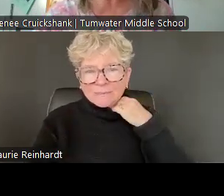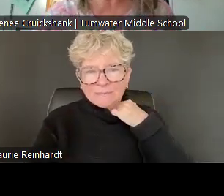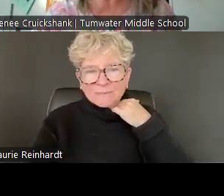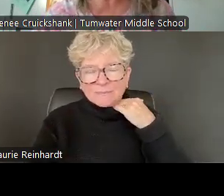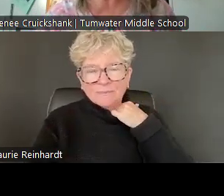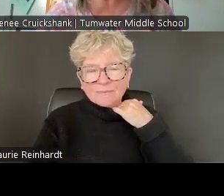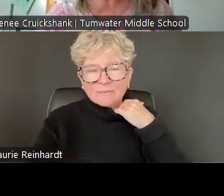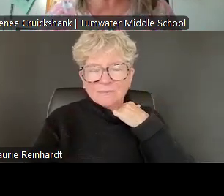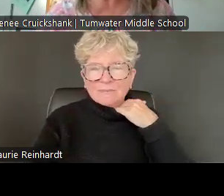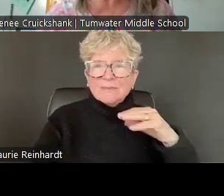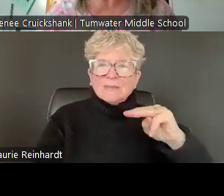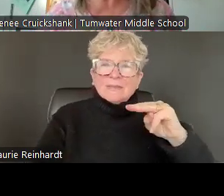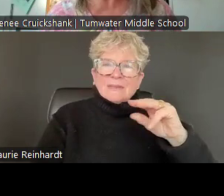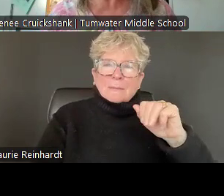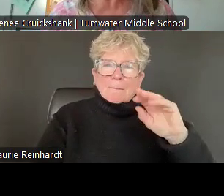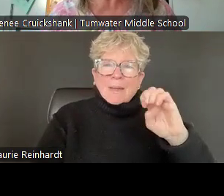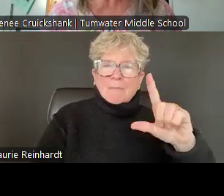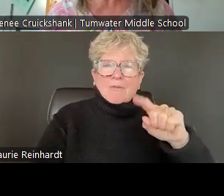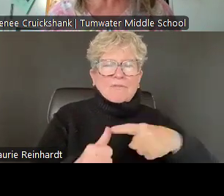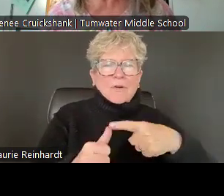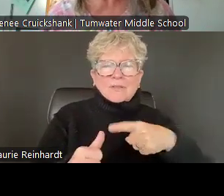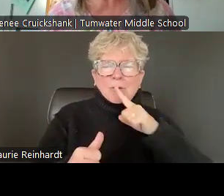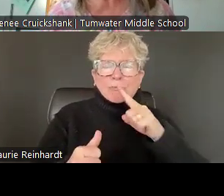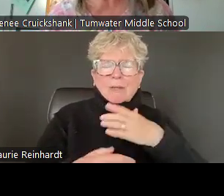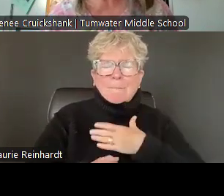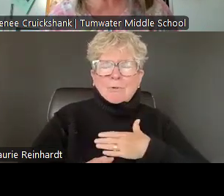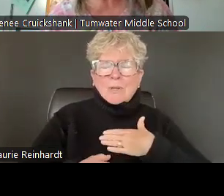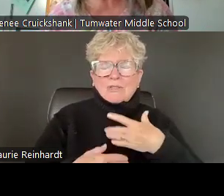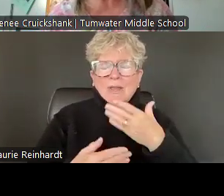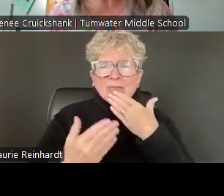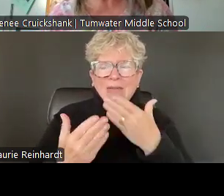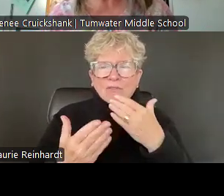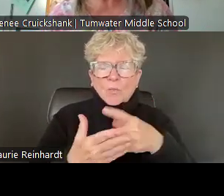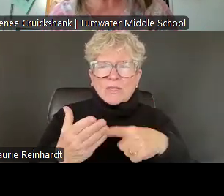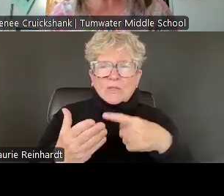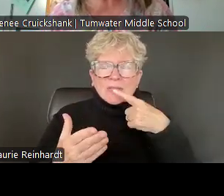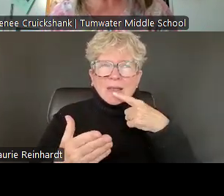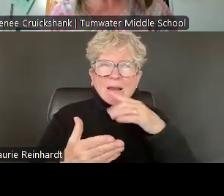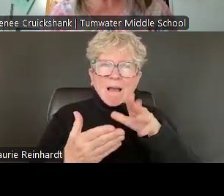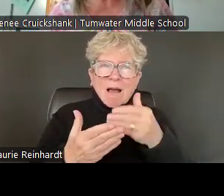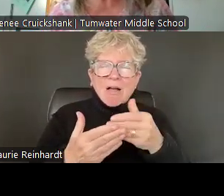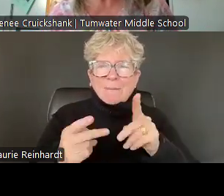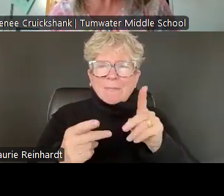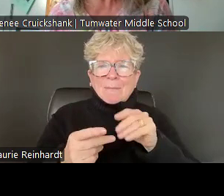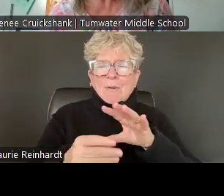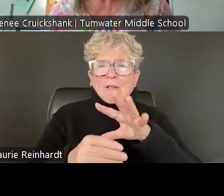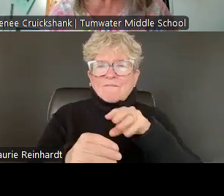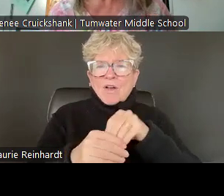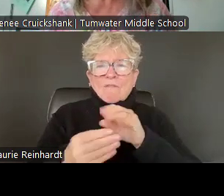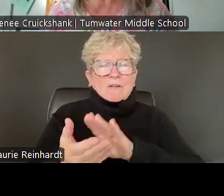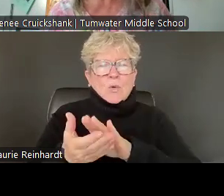off, Mabel, I really appreciate everything you said, and that kudos to all these people that are involved, because it cannot be done in a